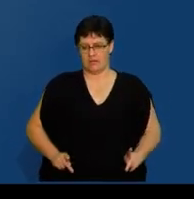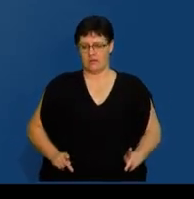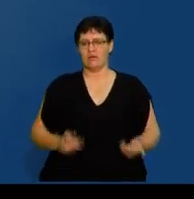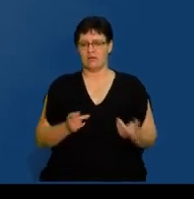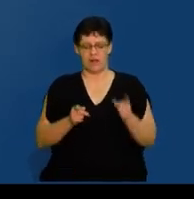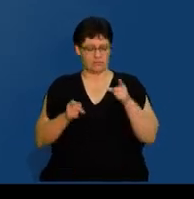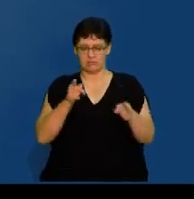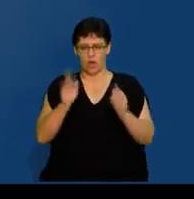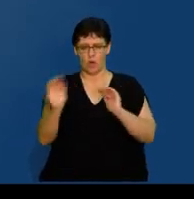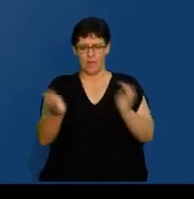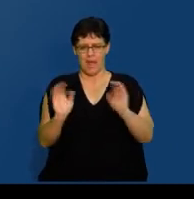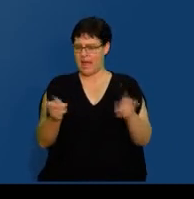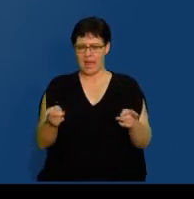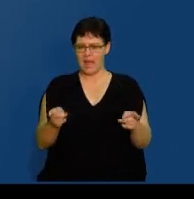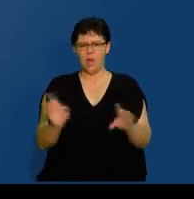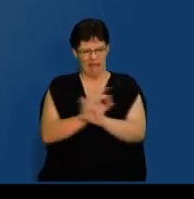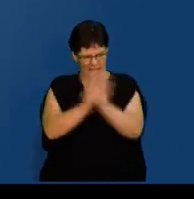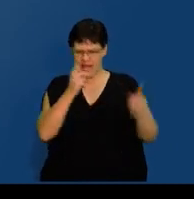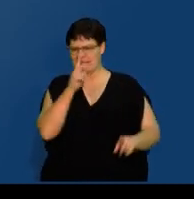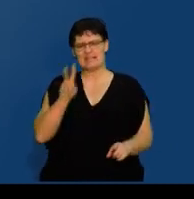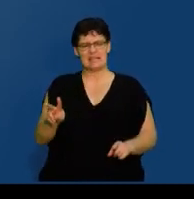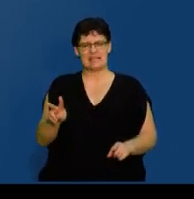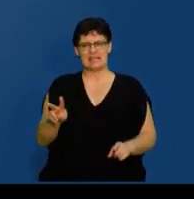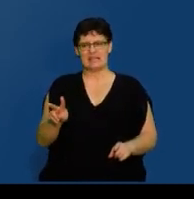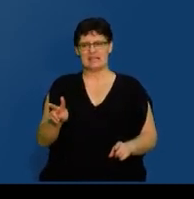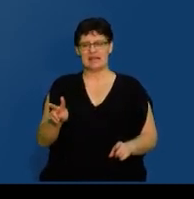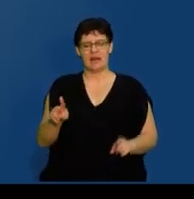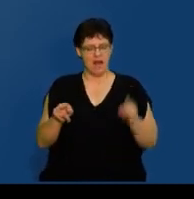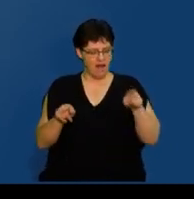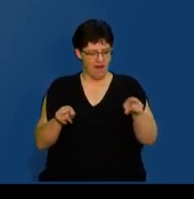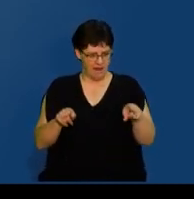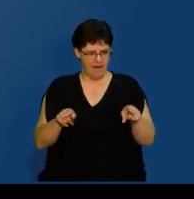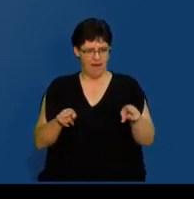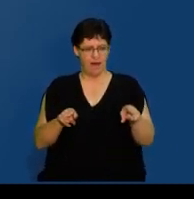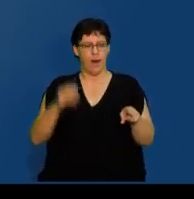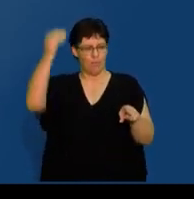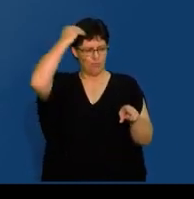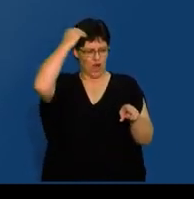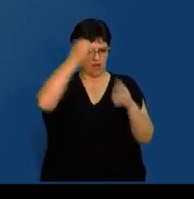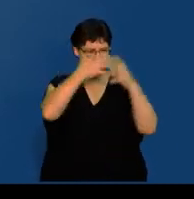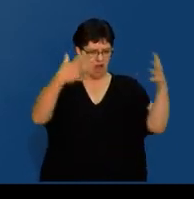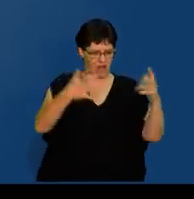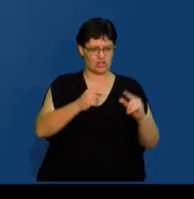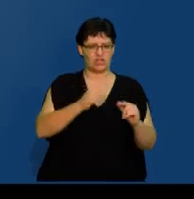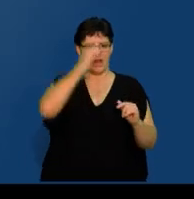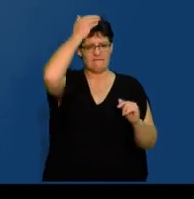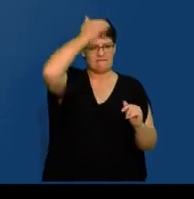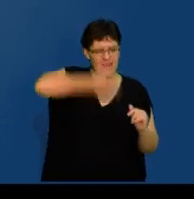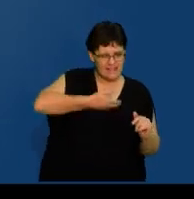compare these, I mean, you could clearly see the distinct feature of a large brain, a flat